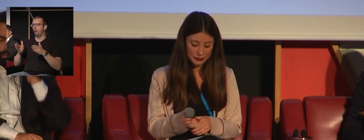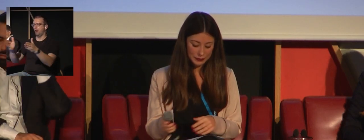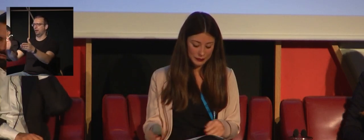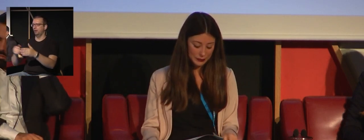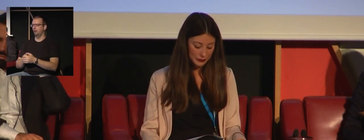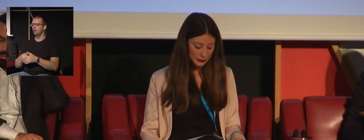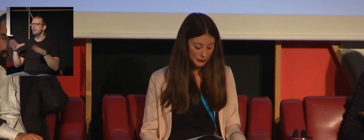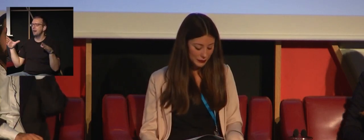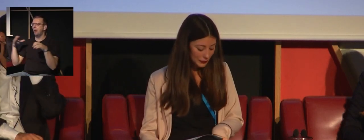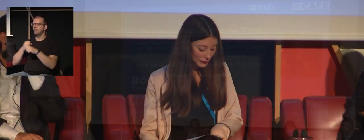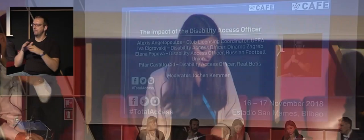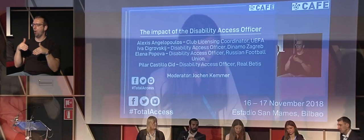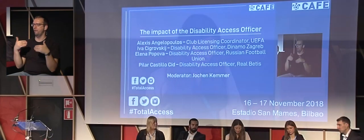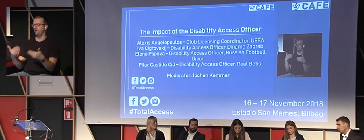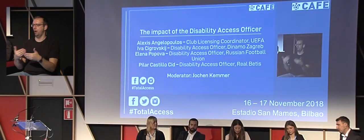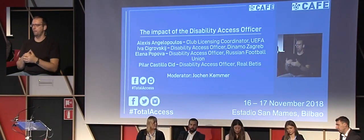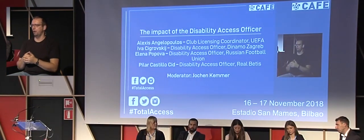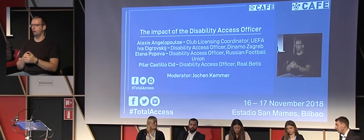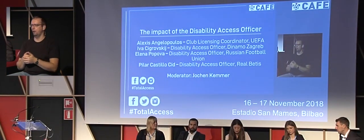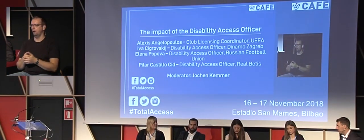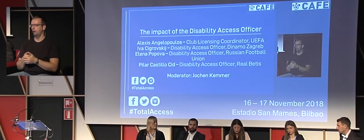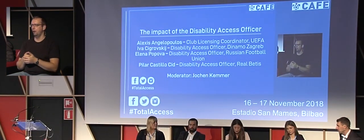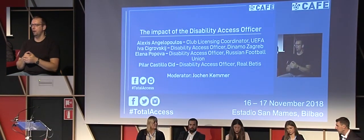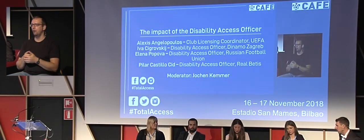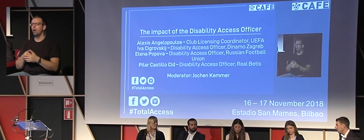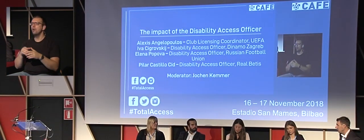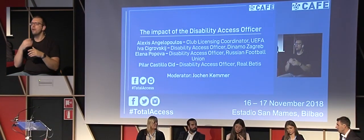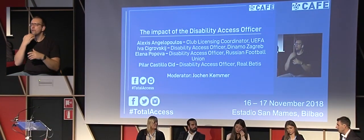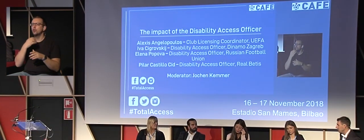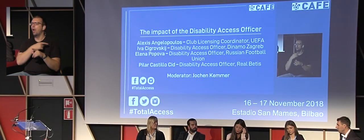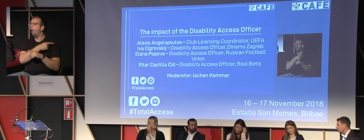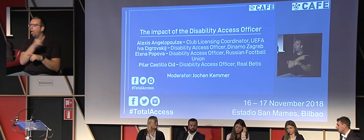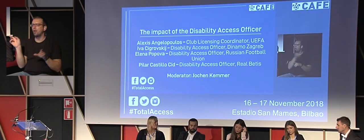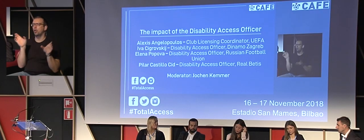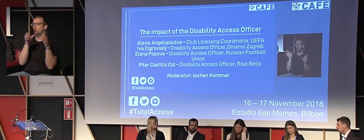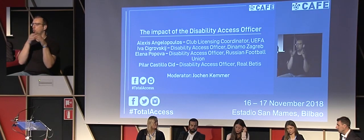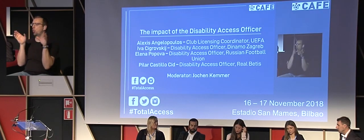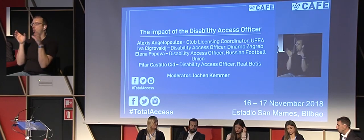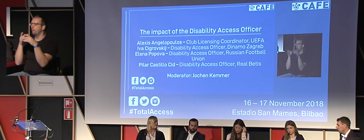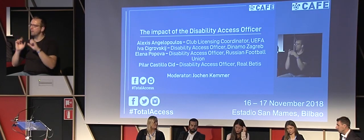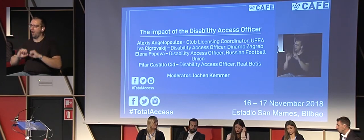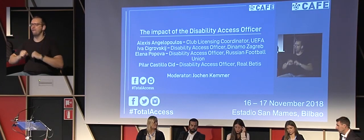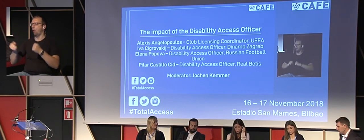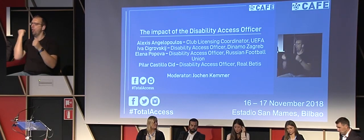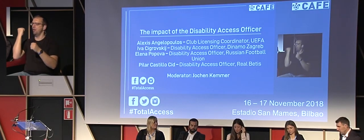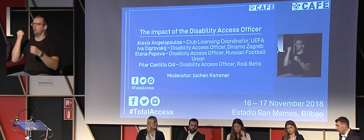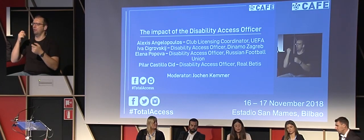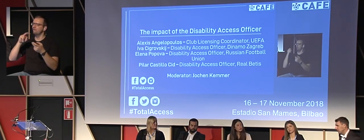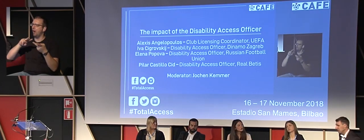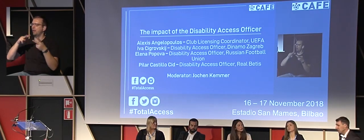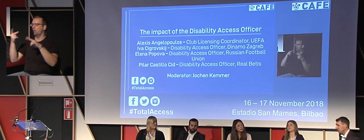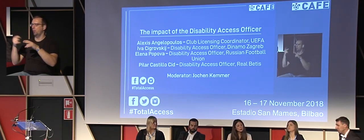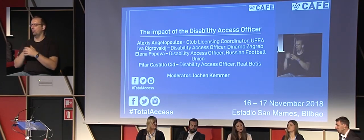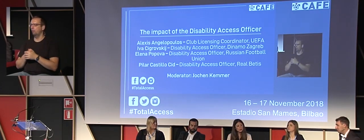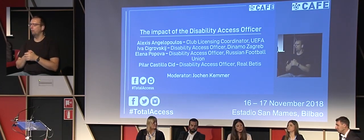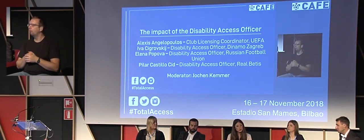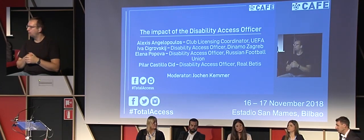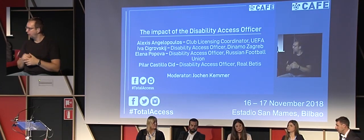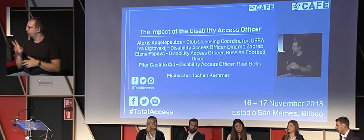think as we've heard in the last day, this sharing of experiences is very important. And we heard as well yesterday